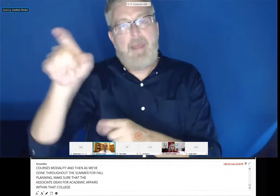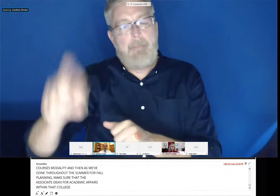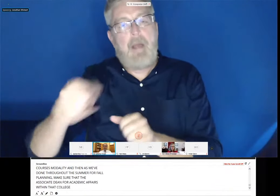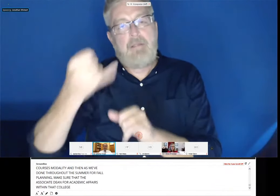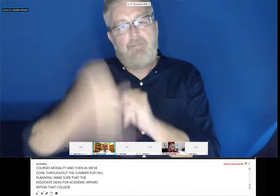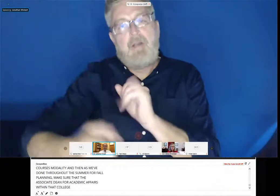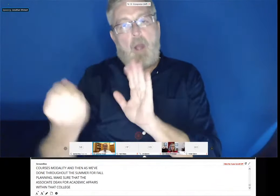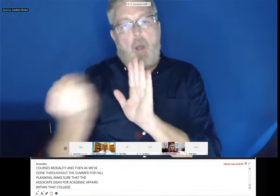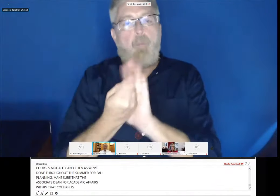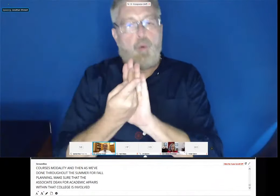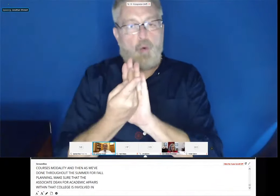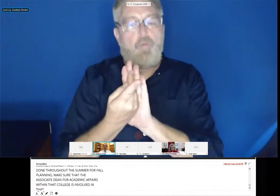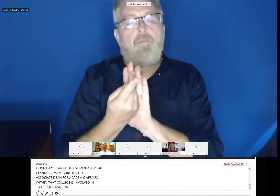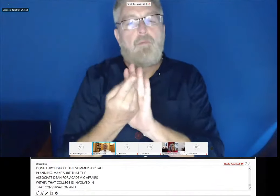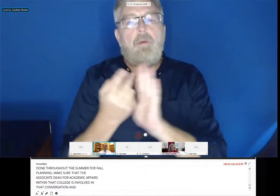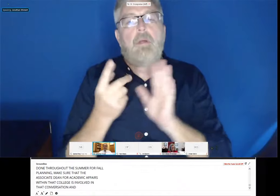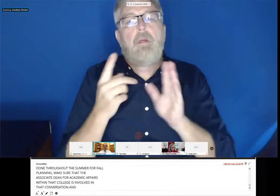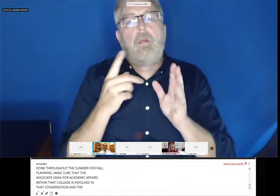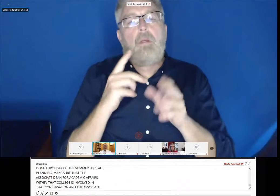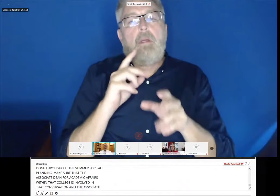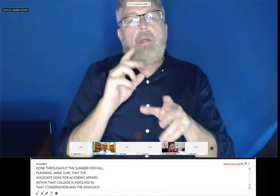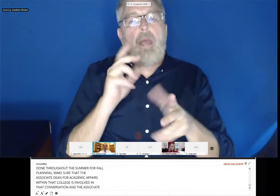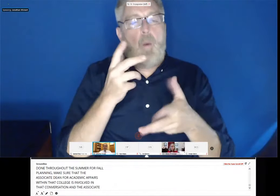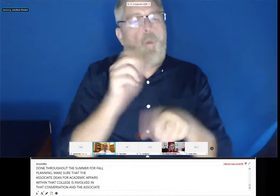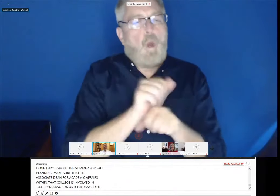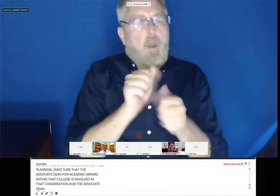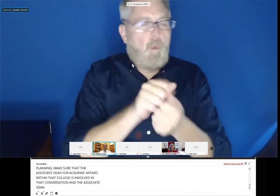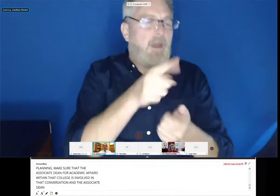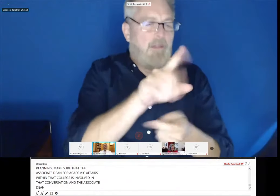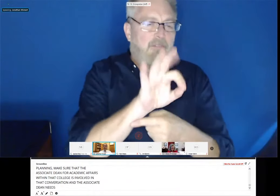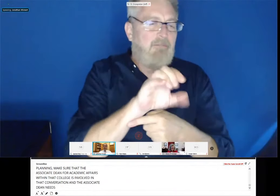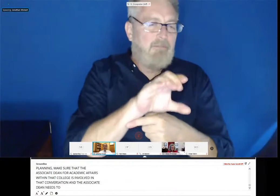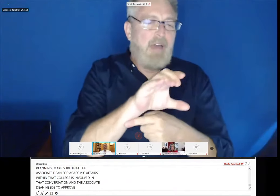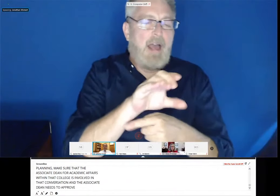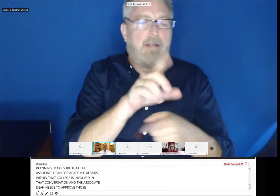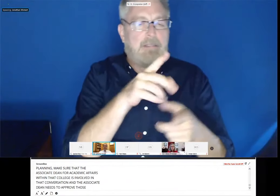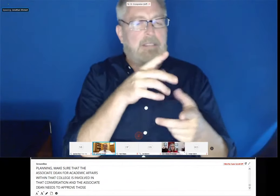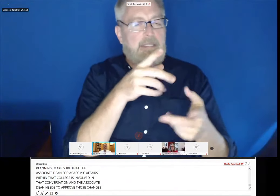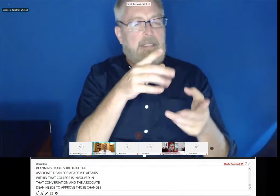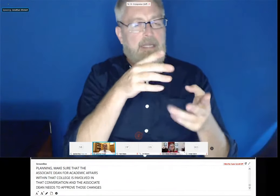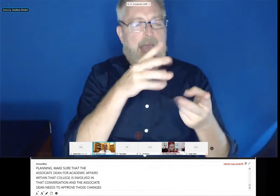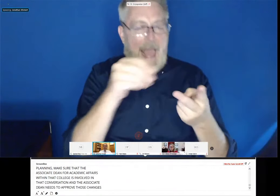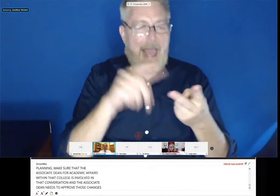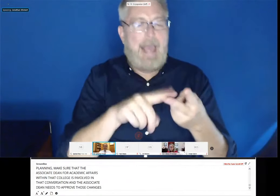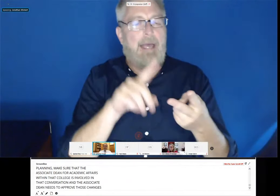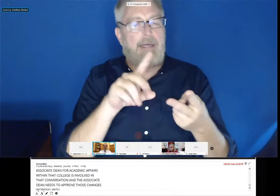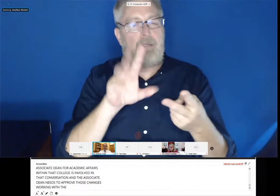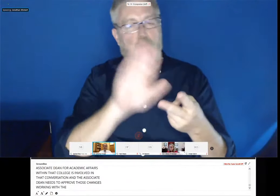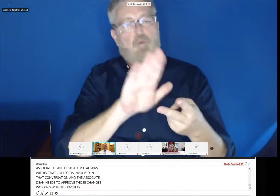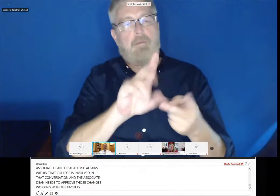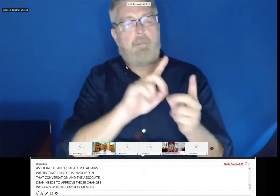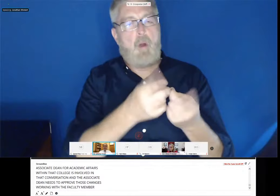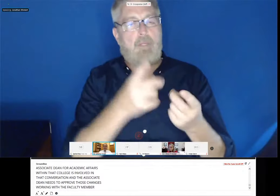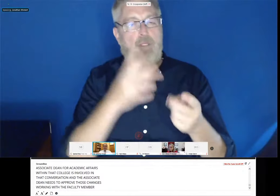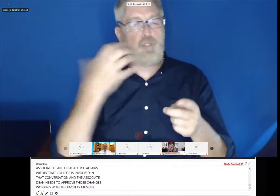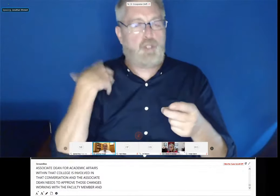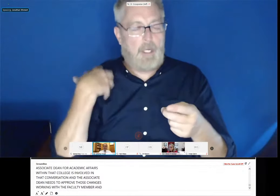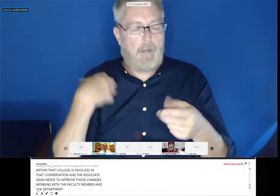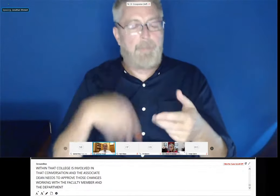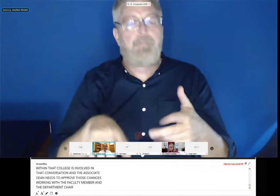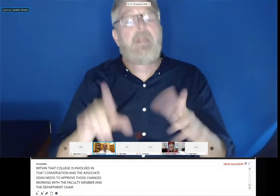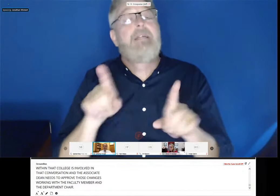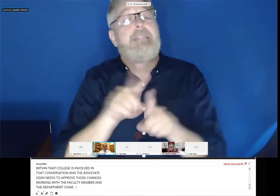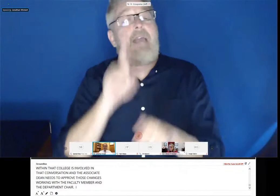approve those changes, working with the faculty member and the department chair. I would say that the same also applies to